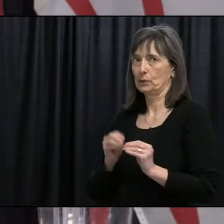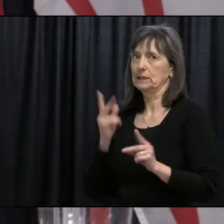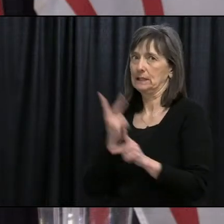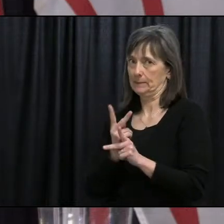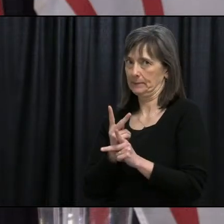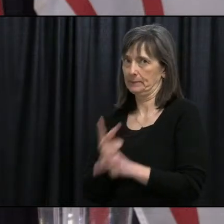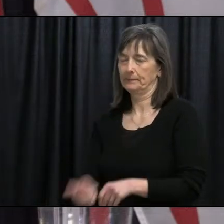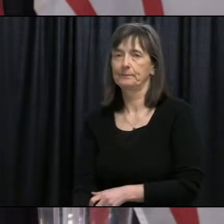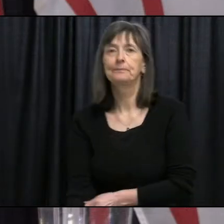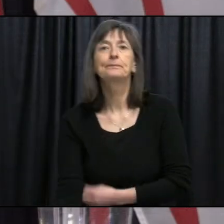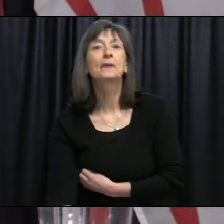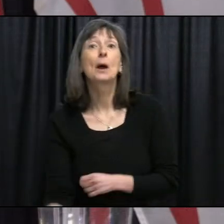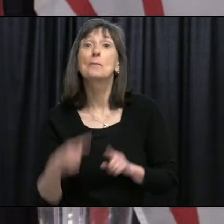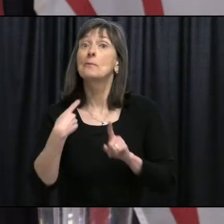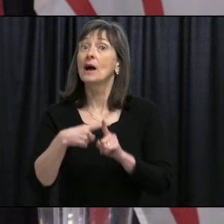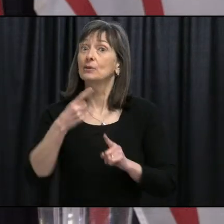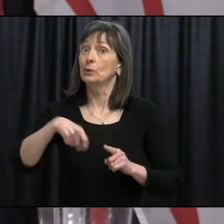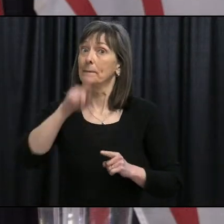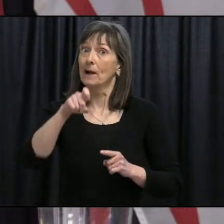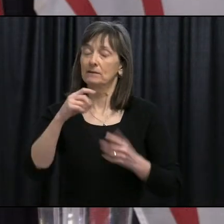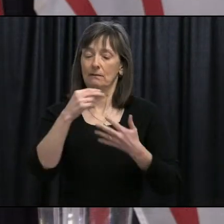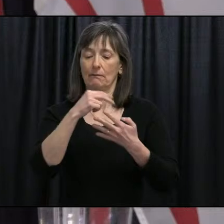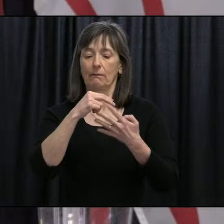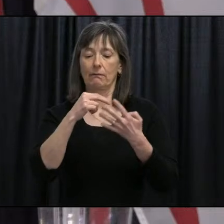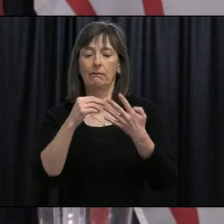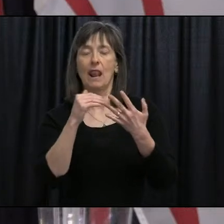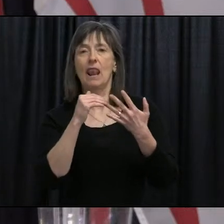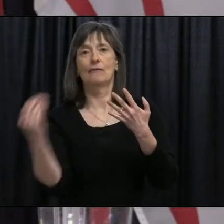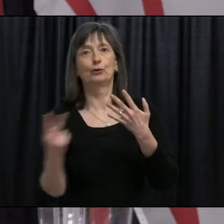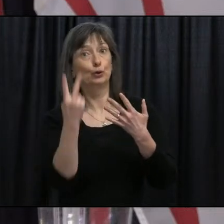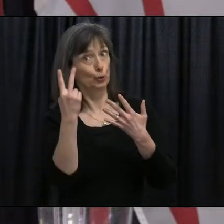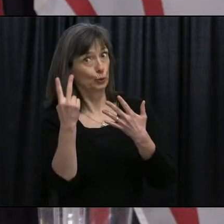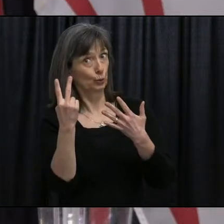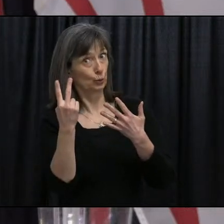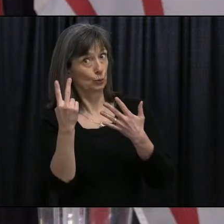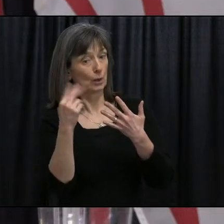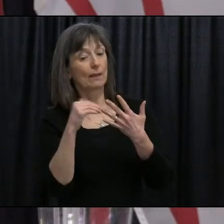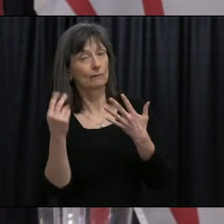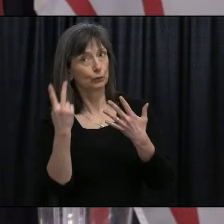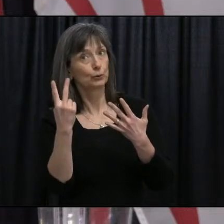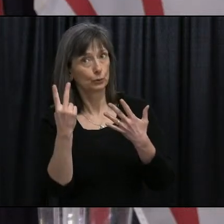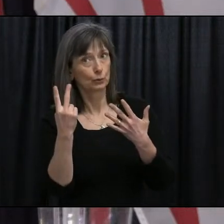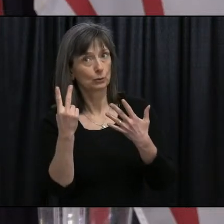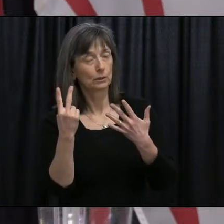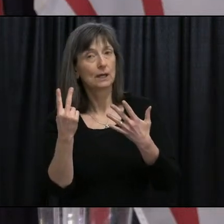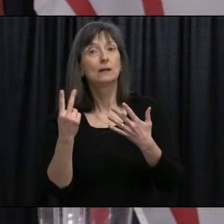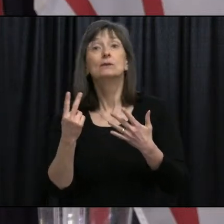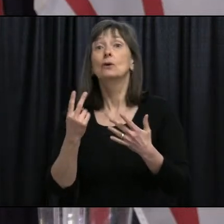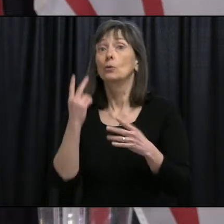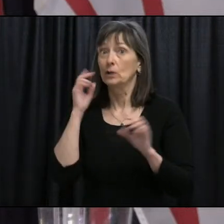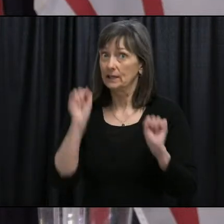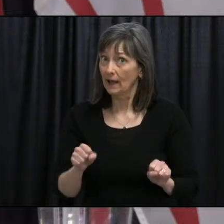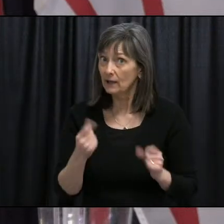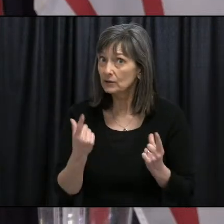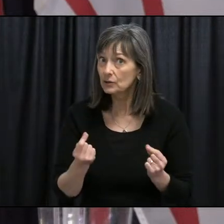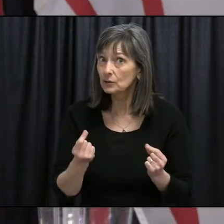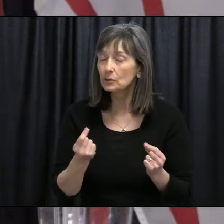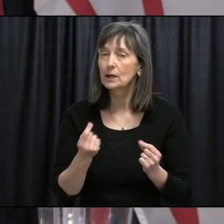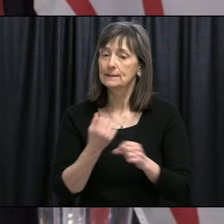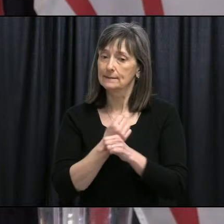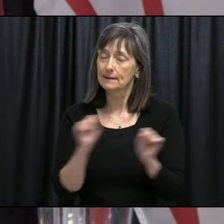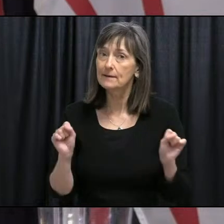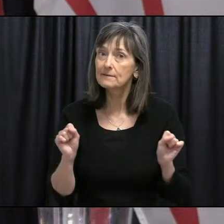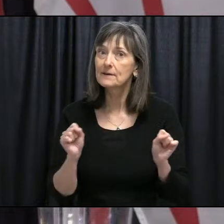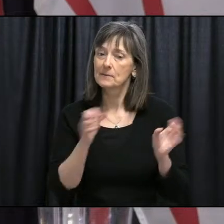us reaching alert level 2 safely. We have proven that we can do this. So let's all stay vigilant as we start planning for an